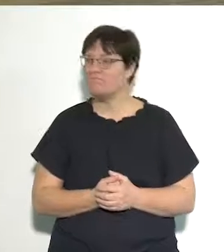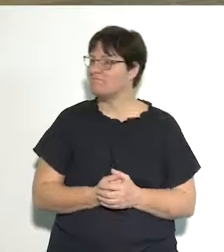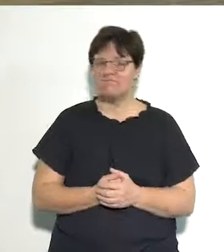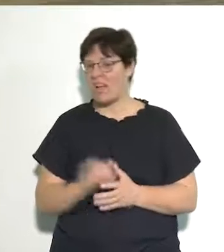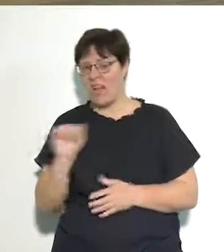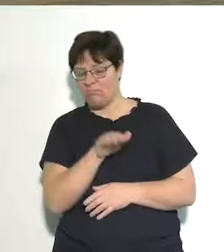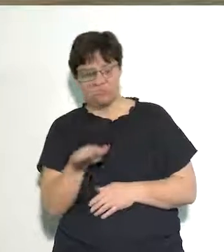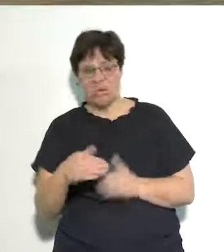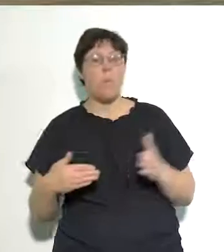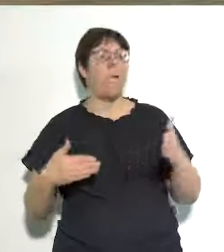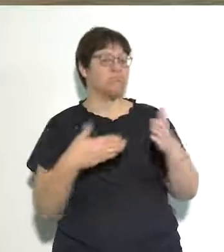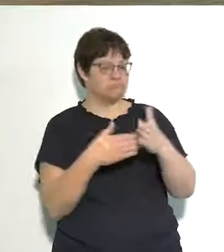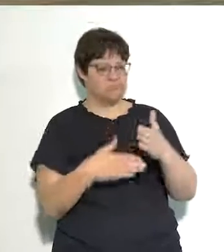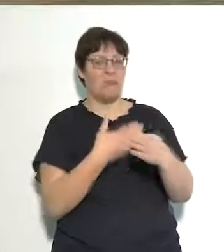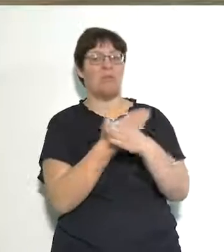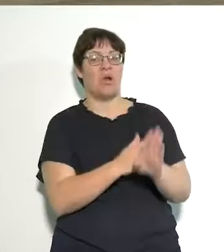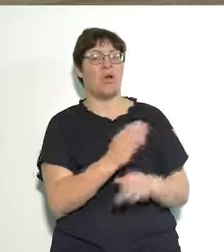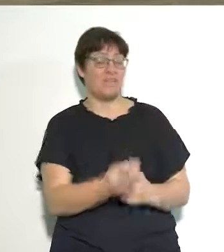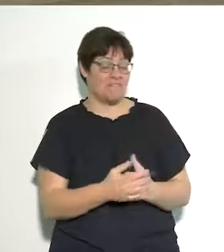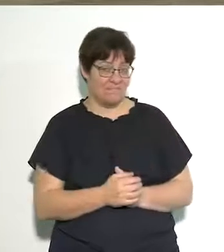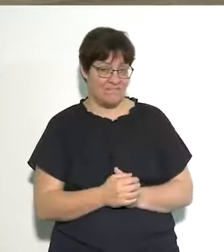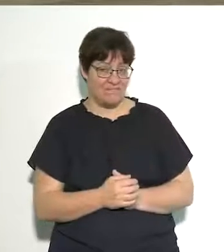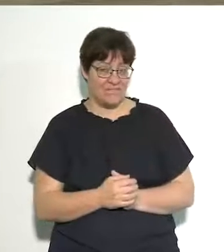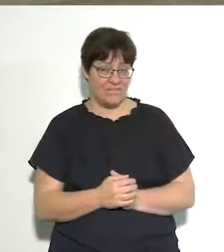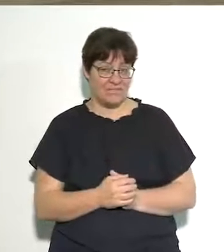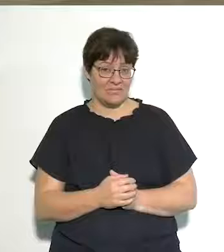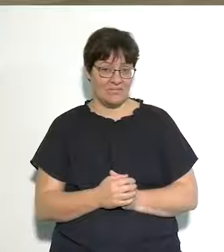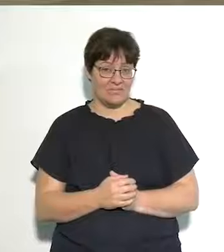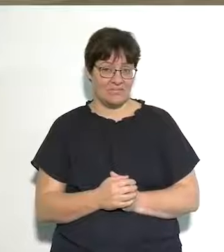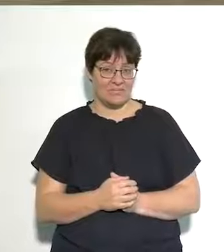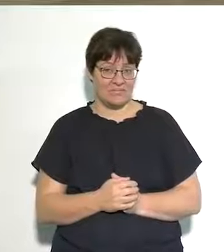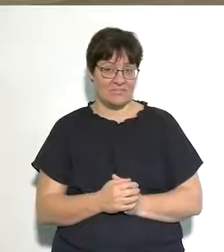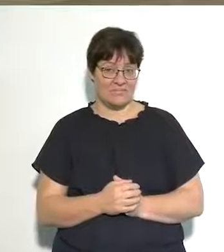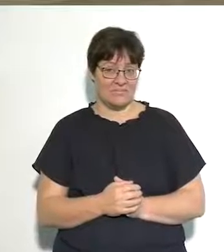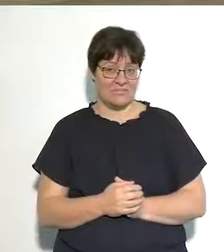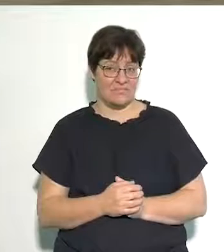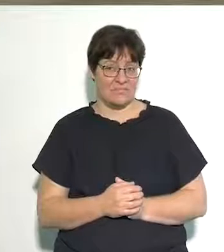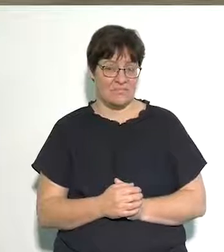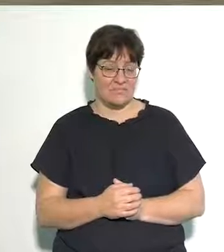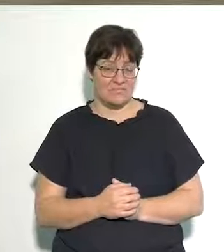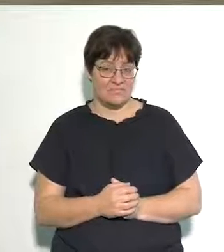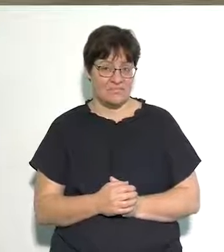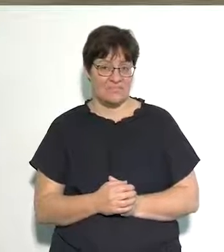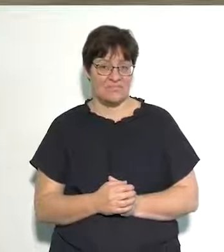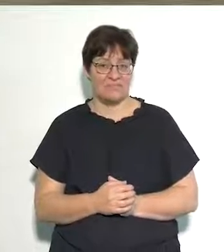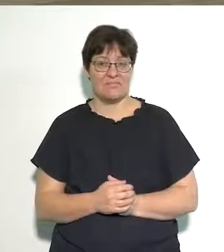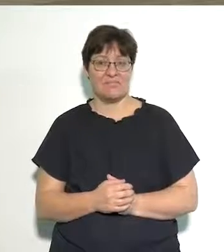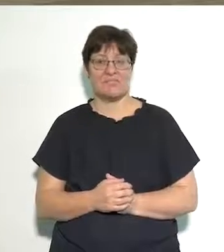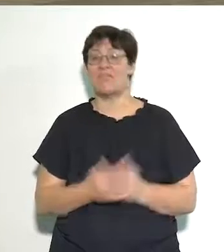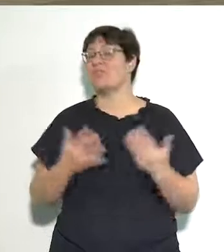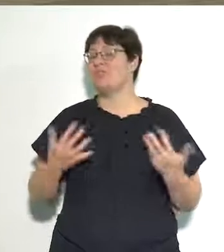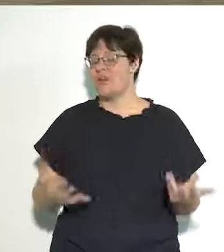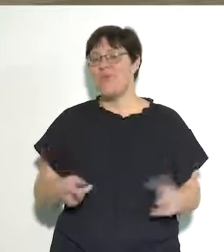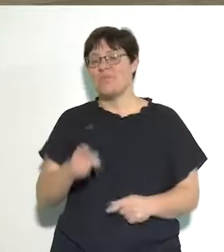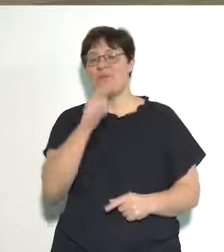go? I don't think so, because if it goes this way, it's going to come into it's going to hit an obstacle along the